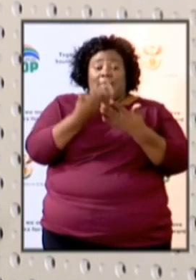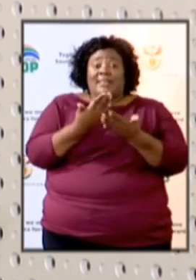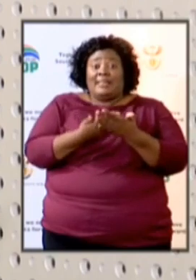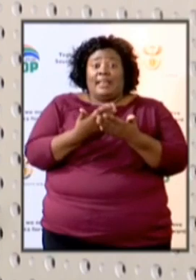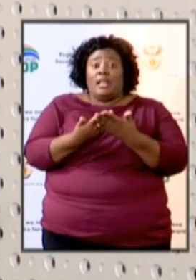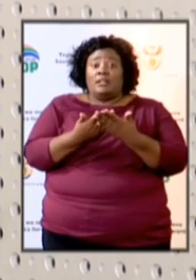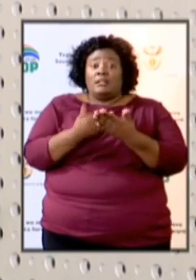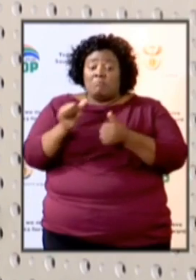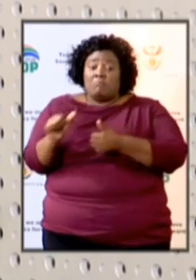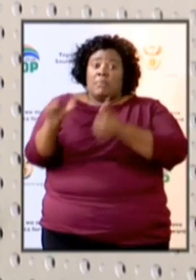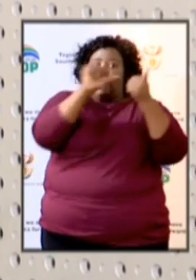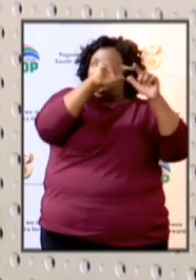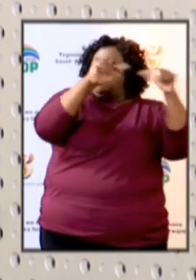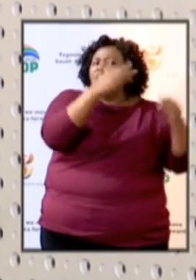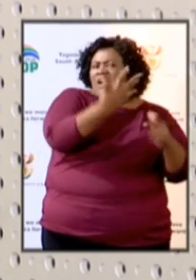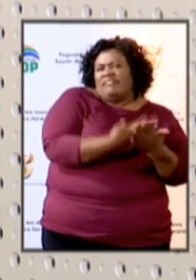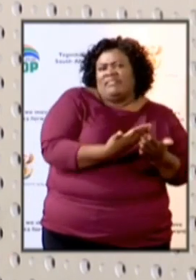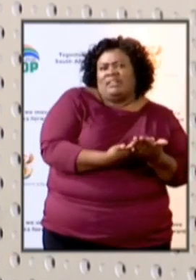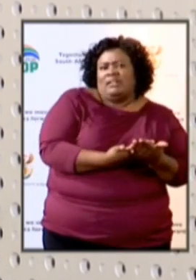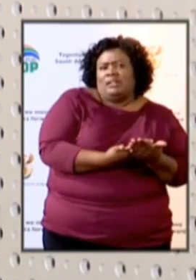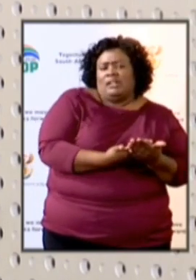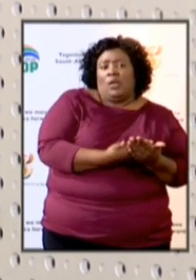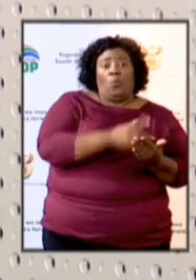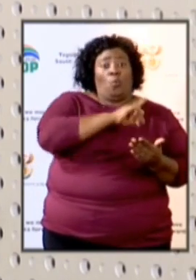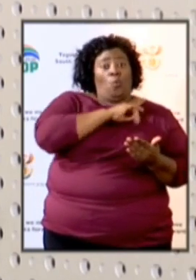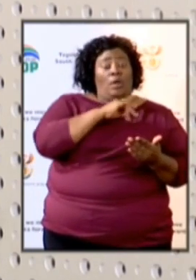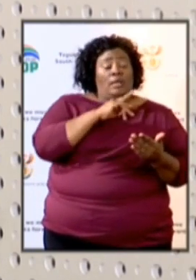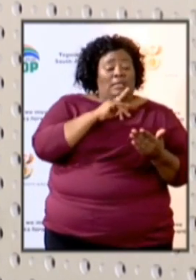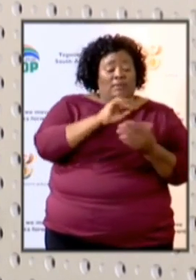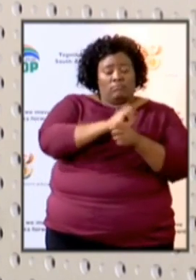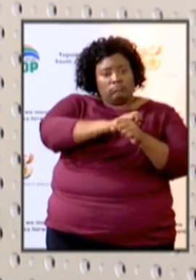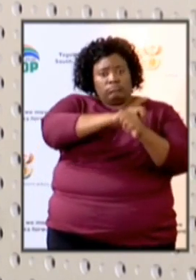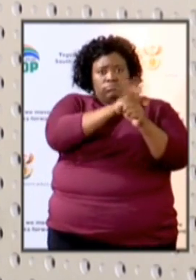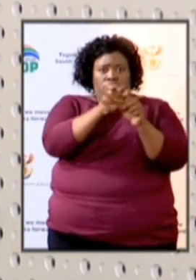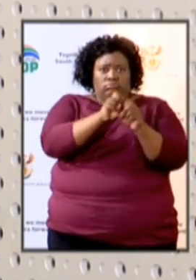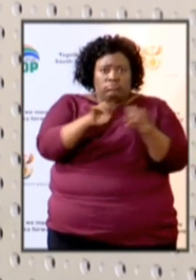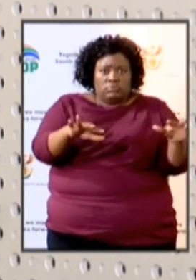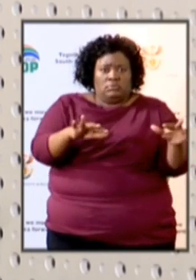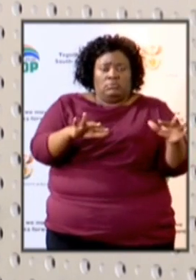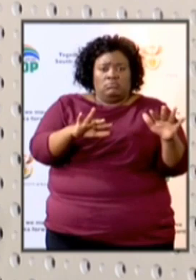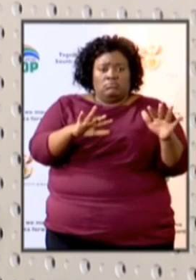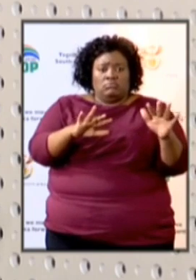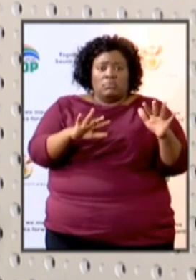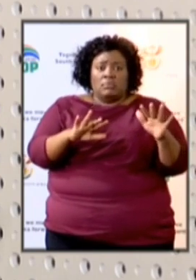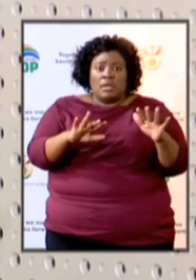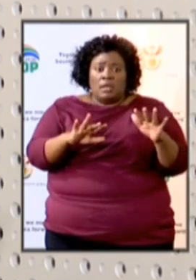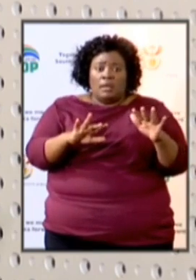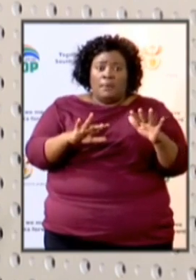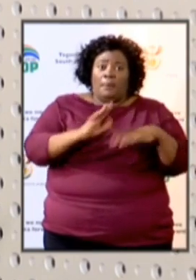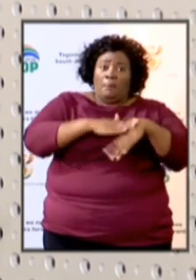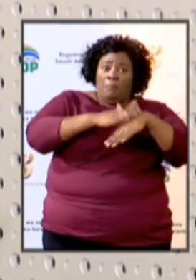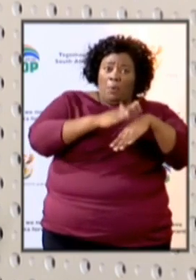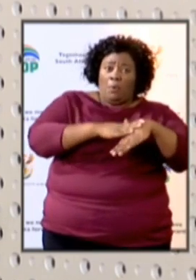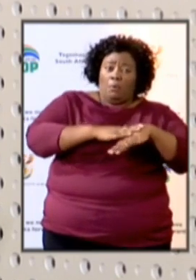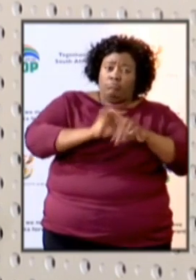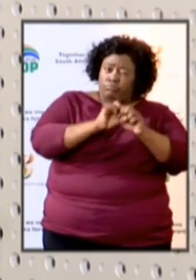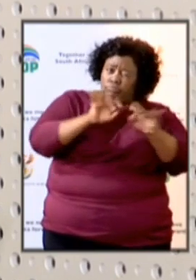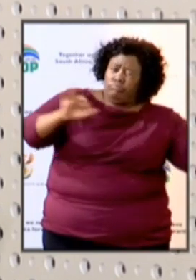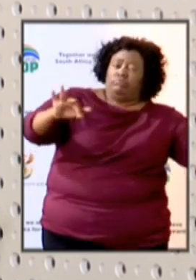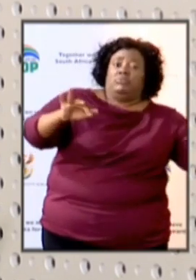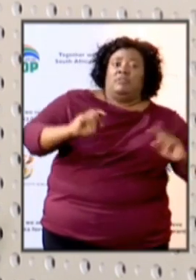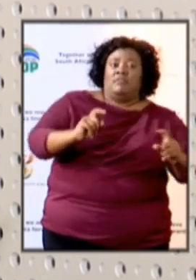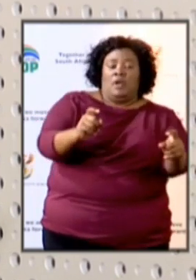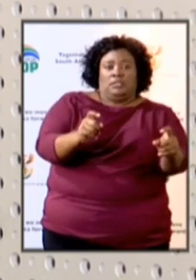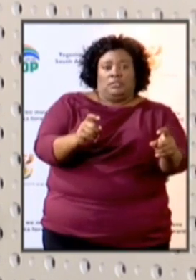five if the infection accelerates, because we are not at a point where